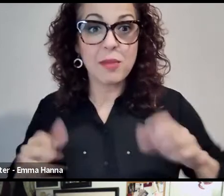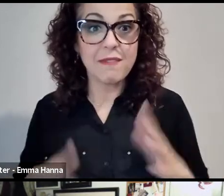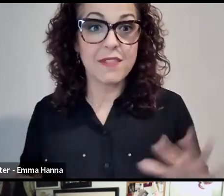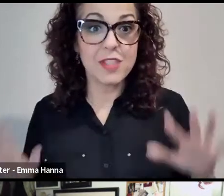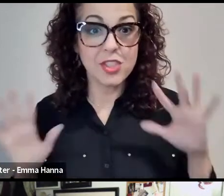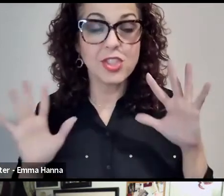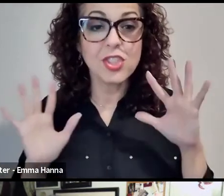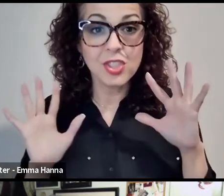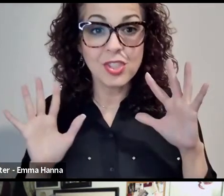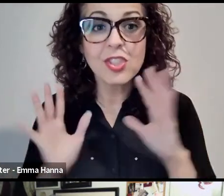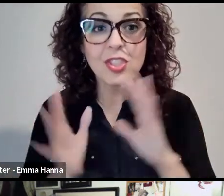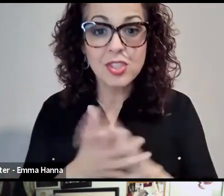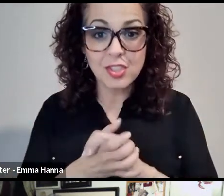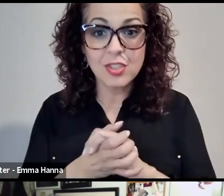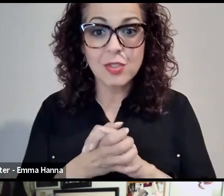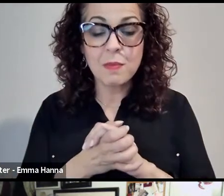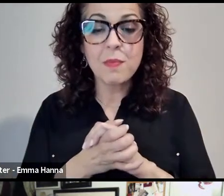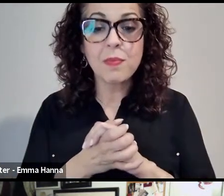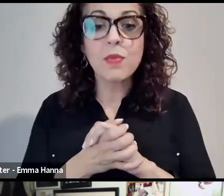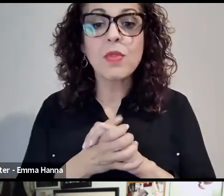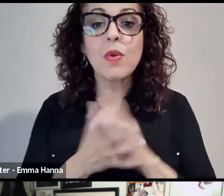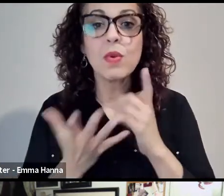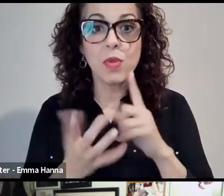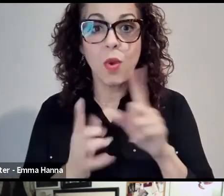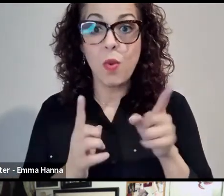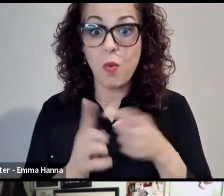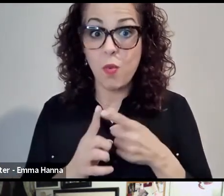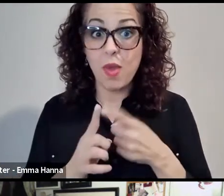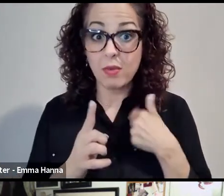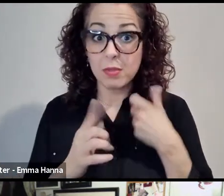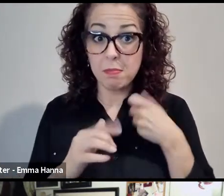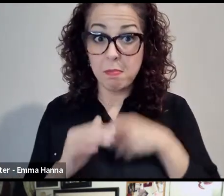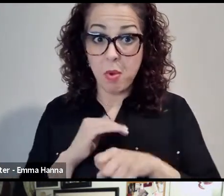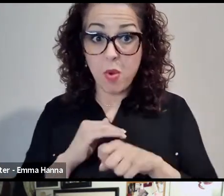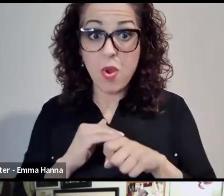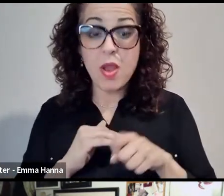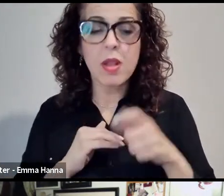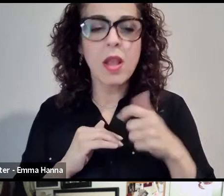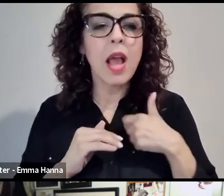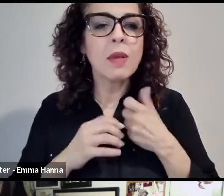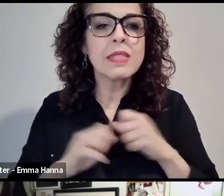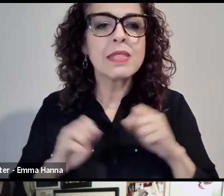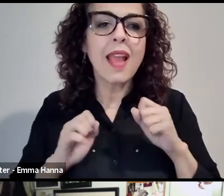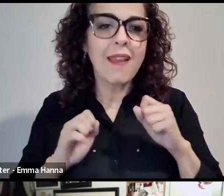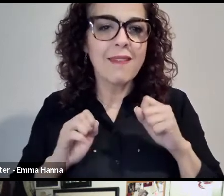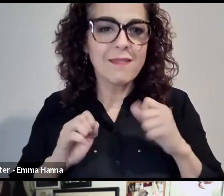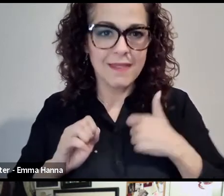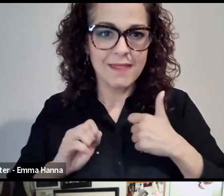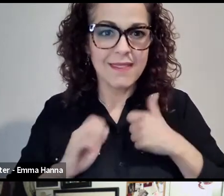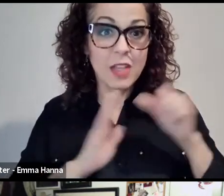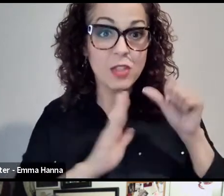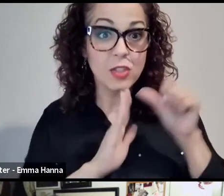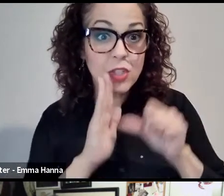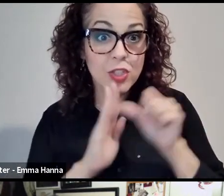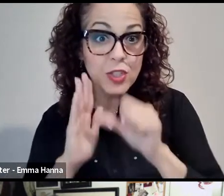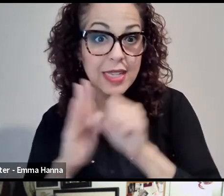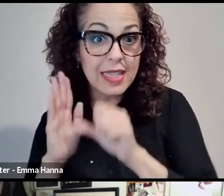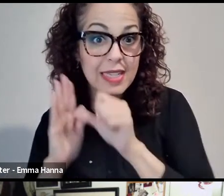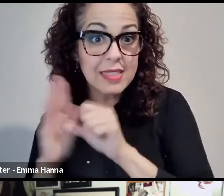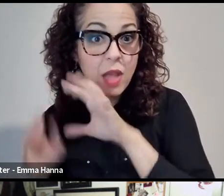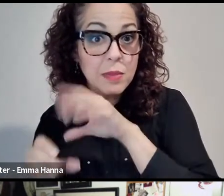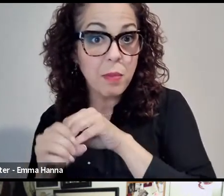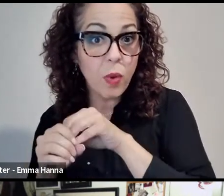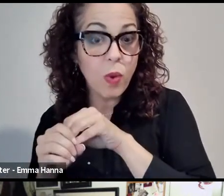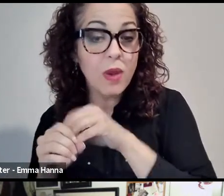So when I was born and I was saved by all this surgery, I was born into a society that had